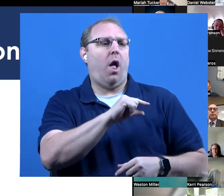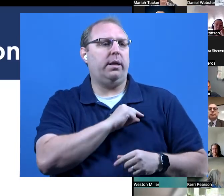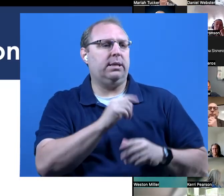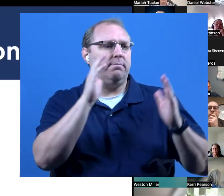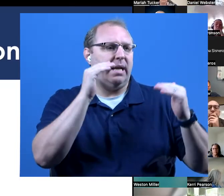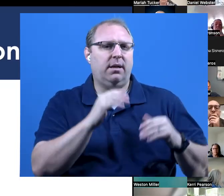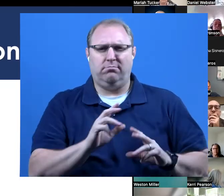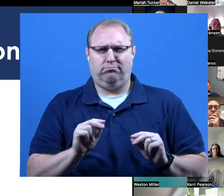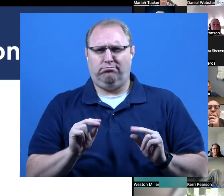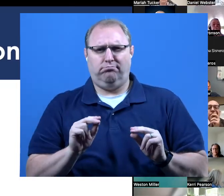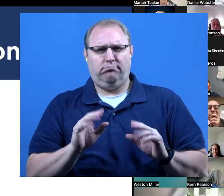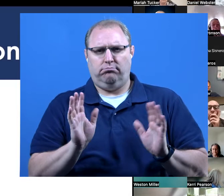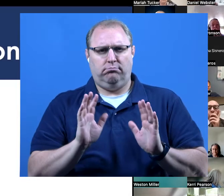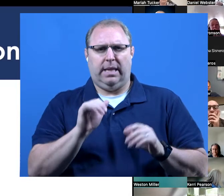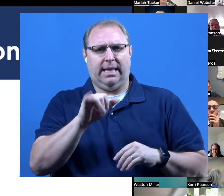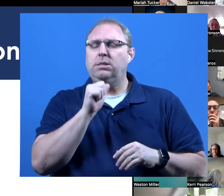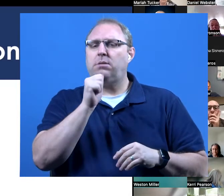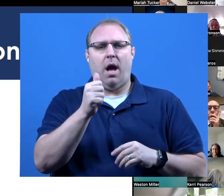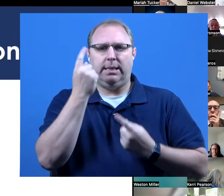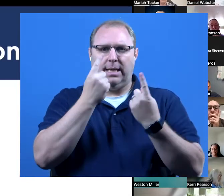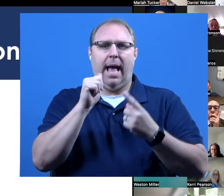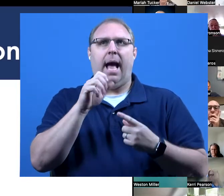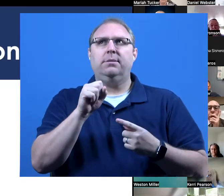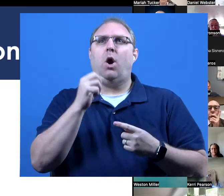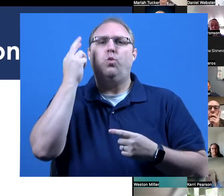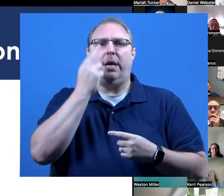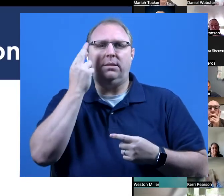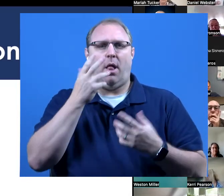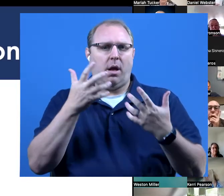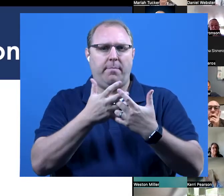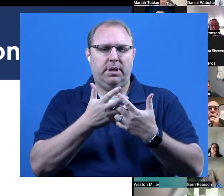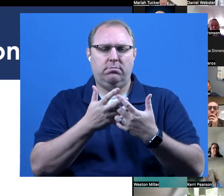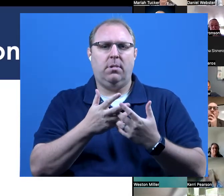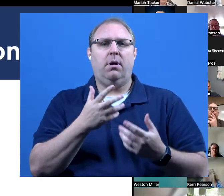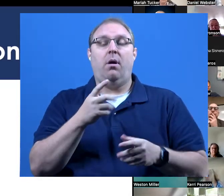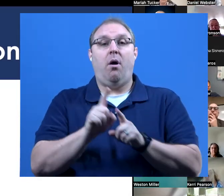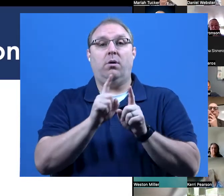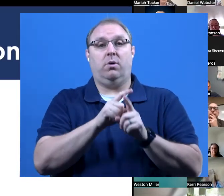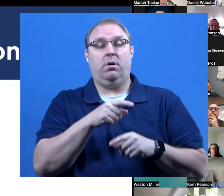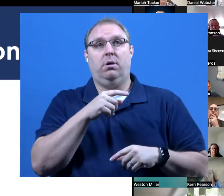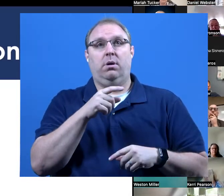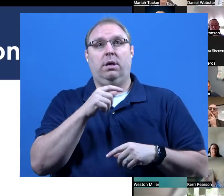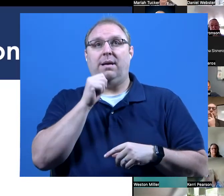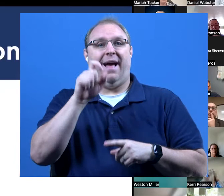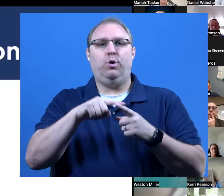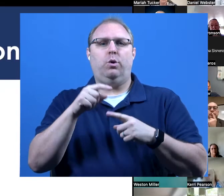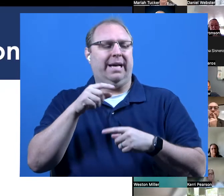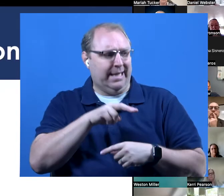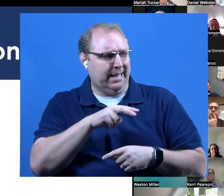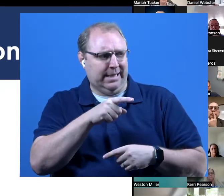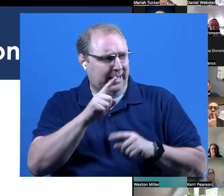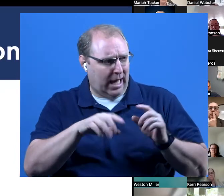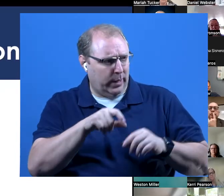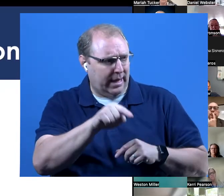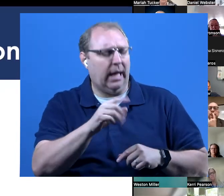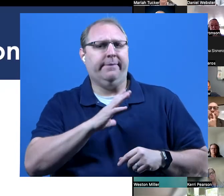employer have to create a job or move an existing employee to that job, to somebody else's job. So